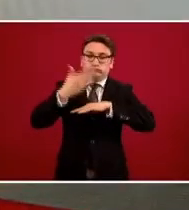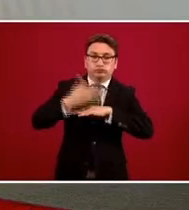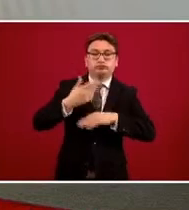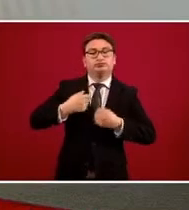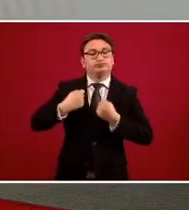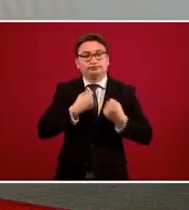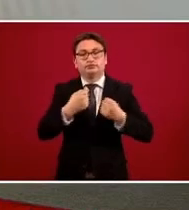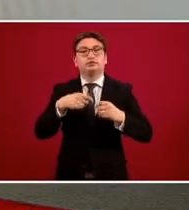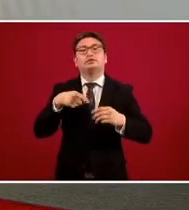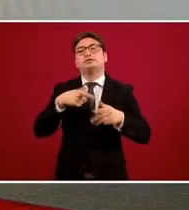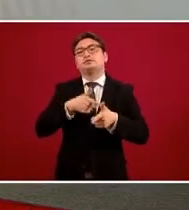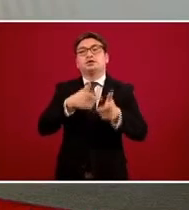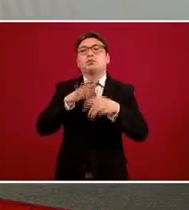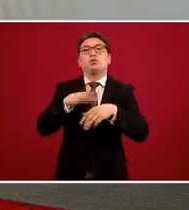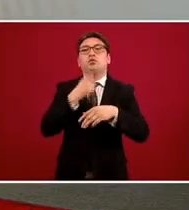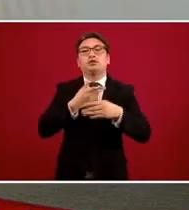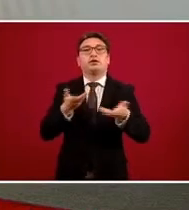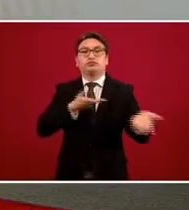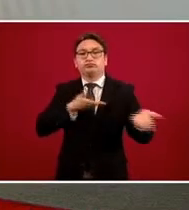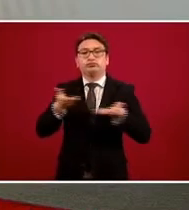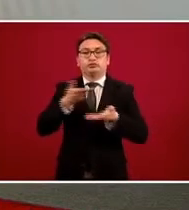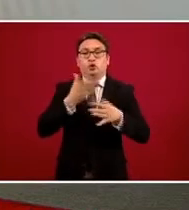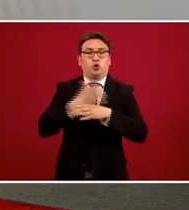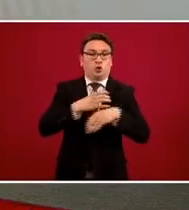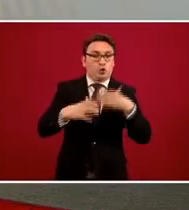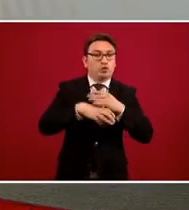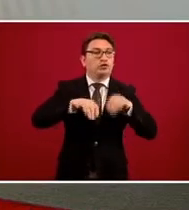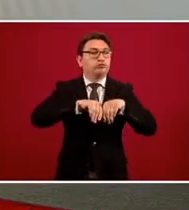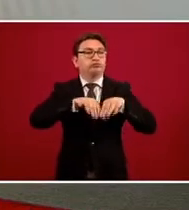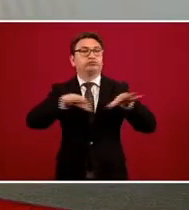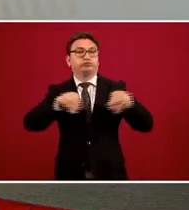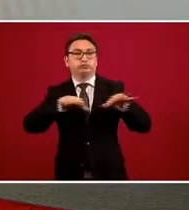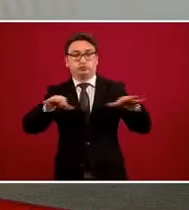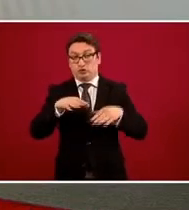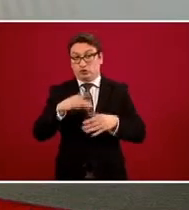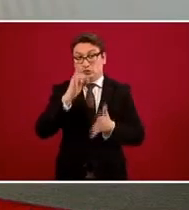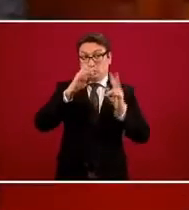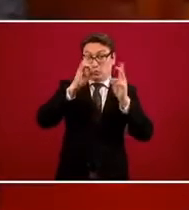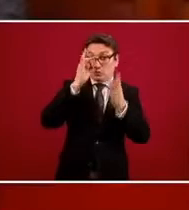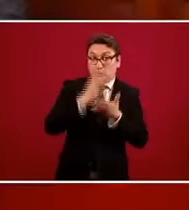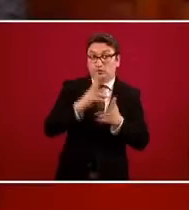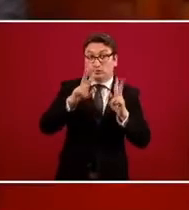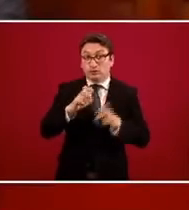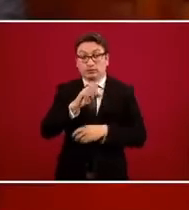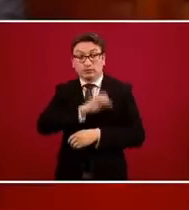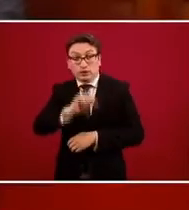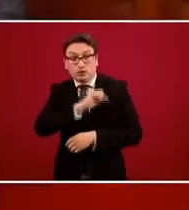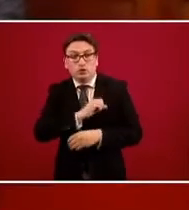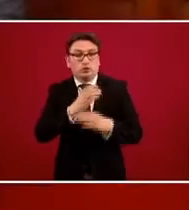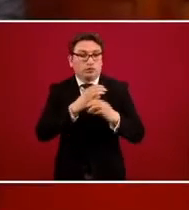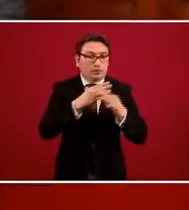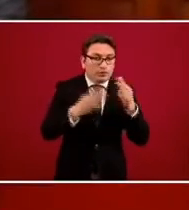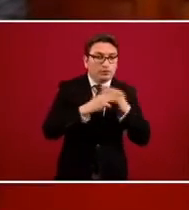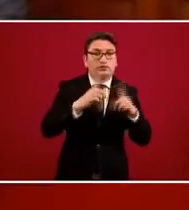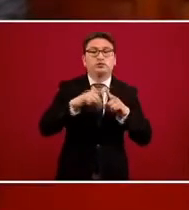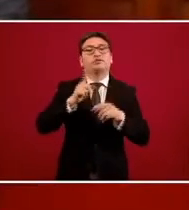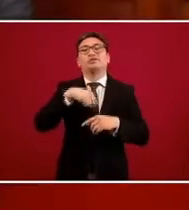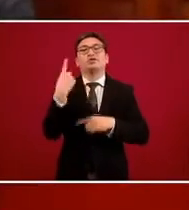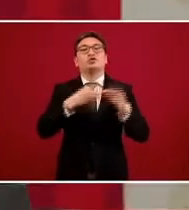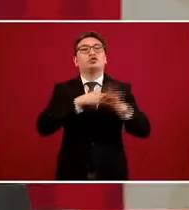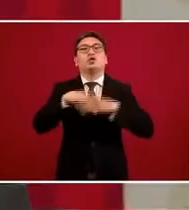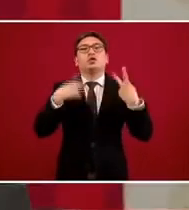31st. The activity of the highways must not stop because it's the activity that guarantees